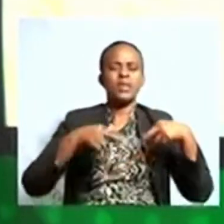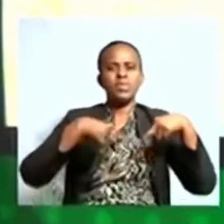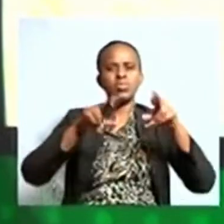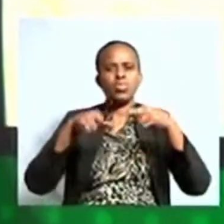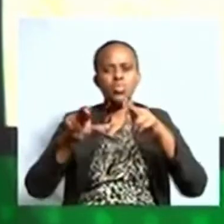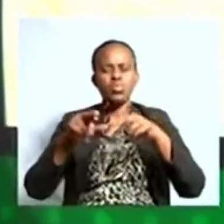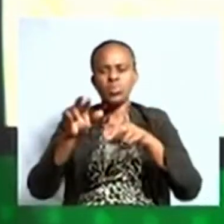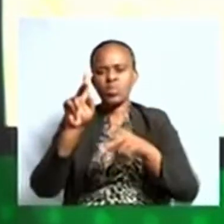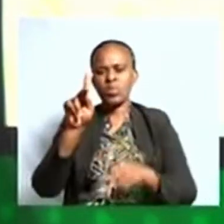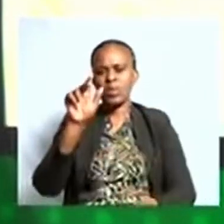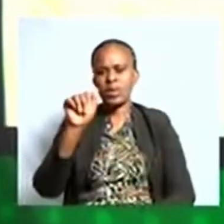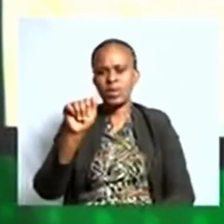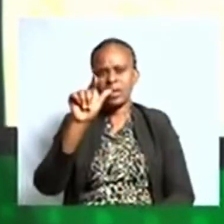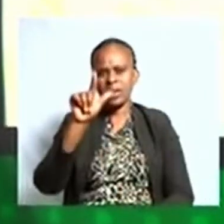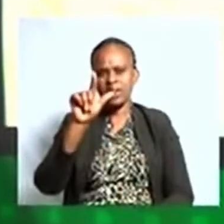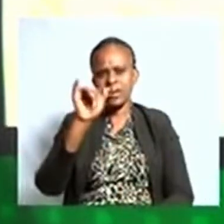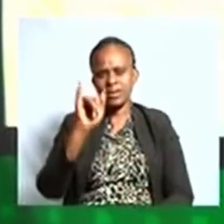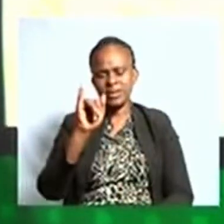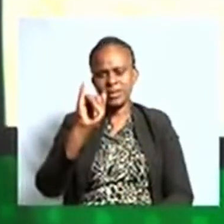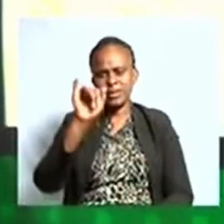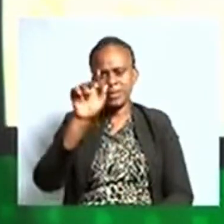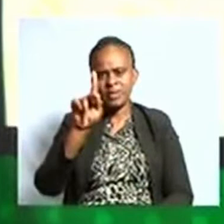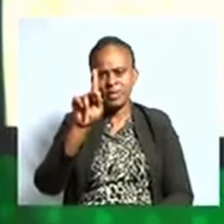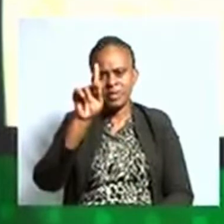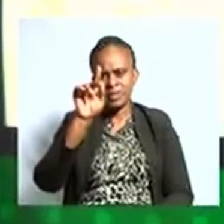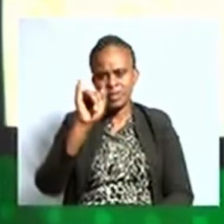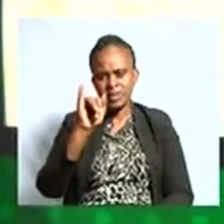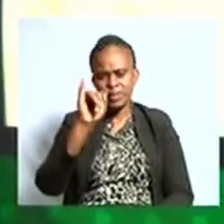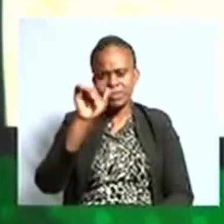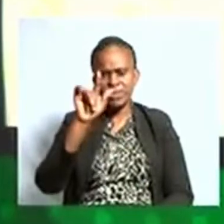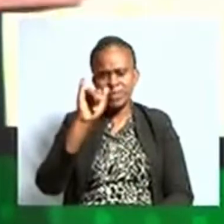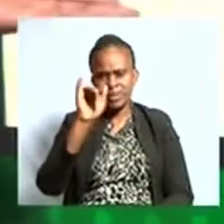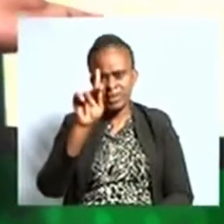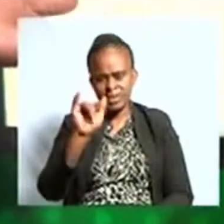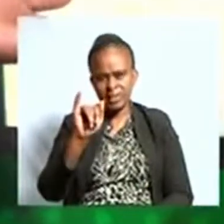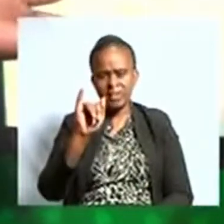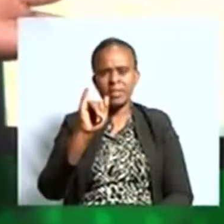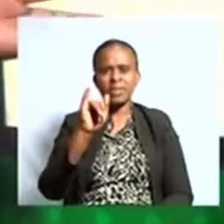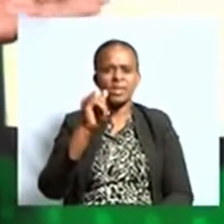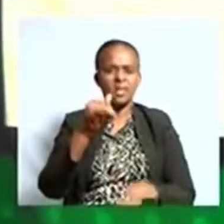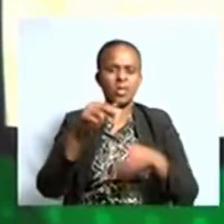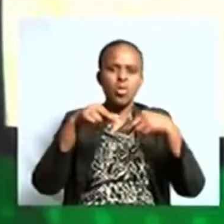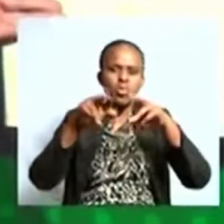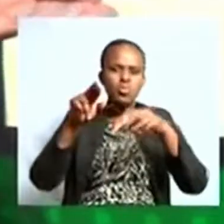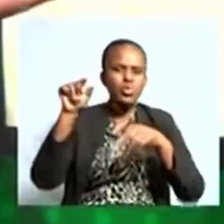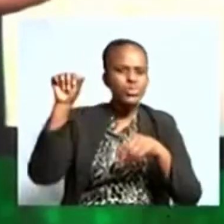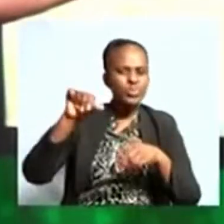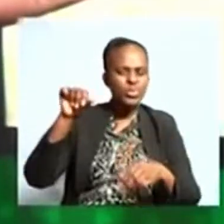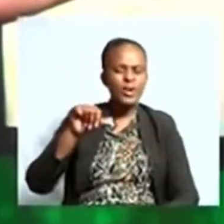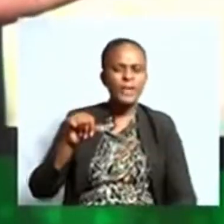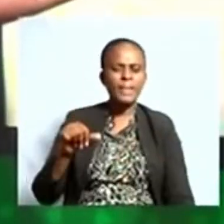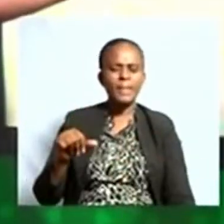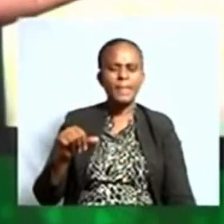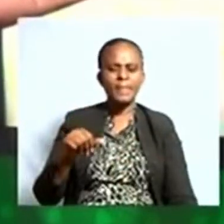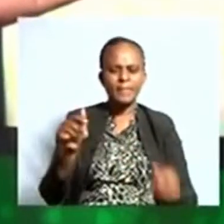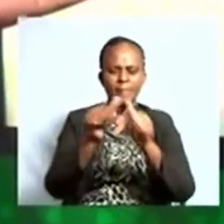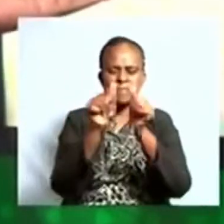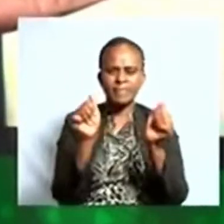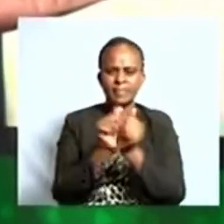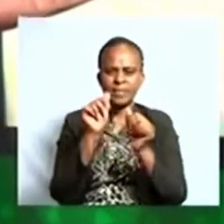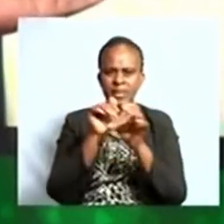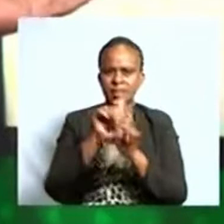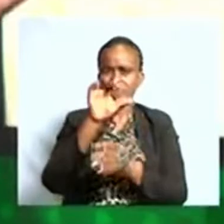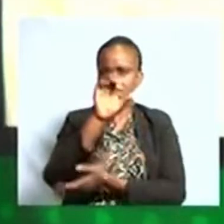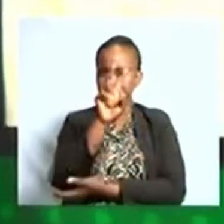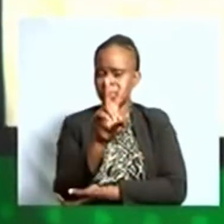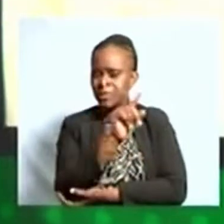to Karikiriki, the cries of the people were about the poor road. In that area where you went to in Chamba